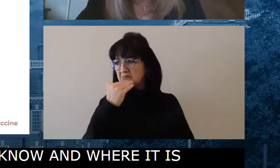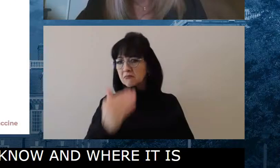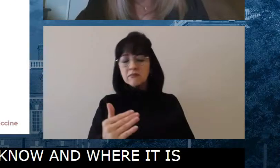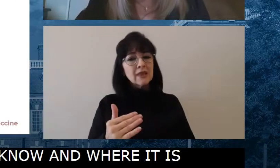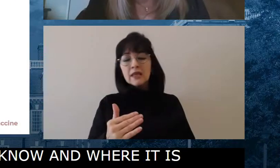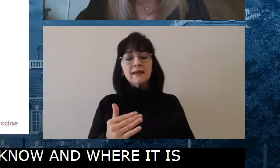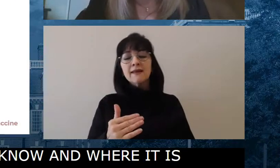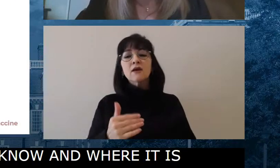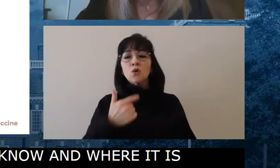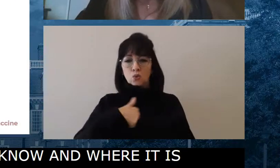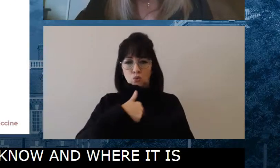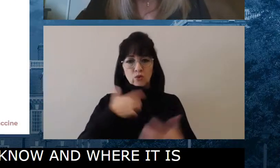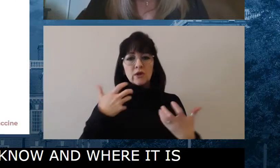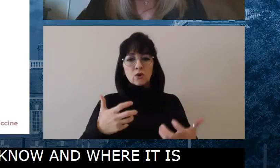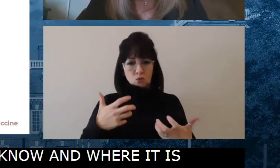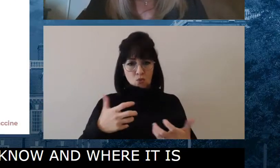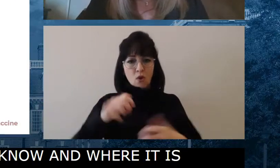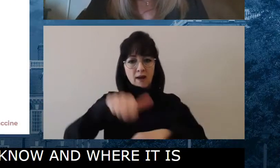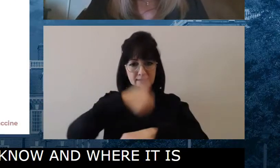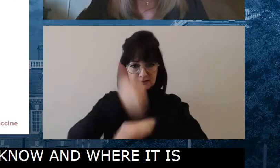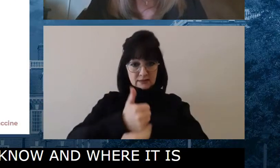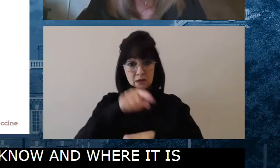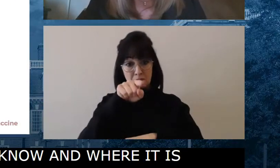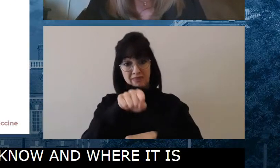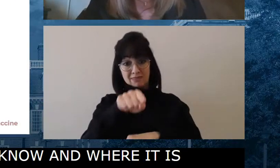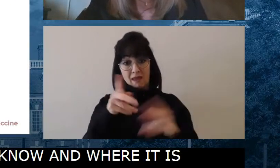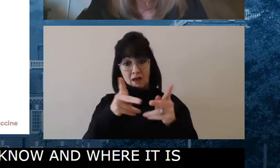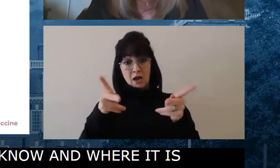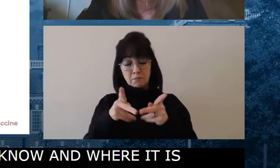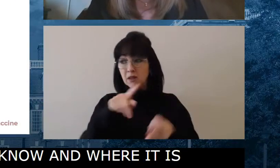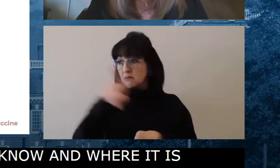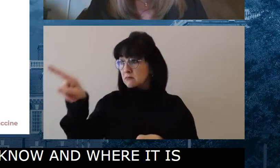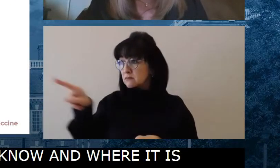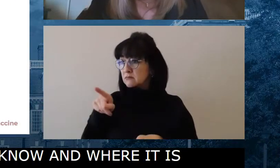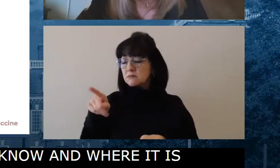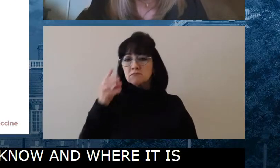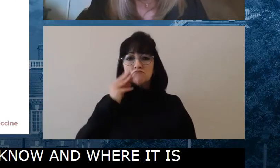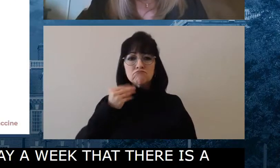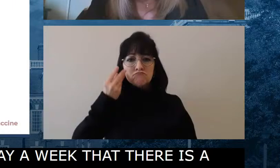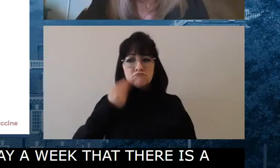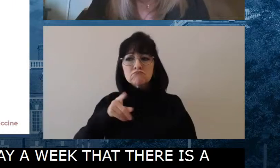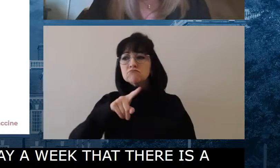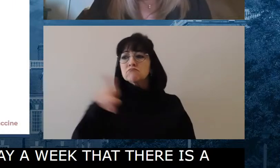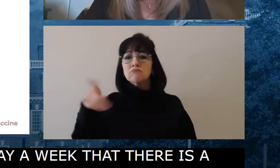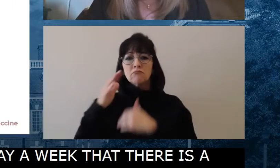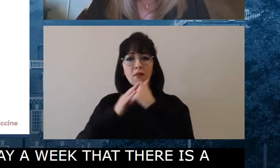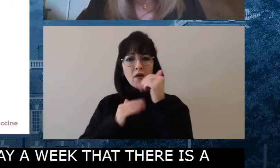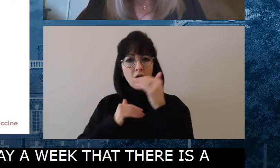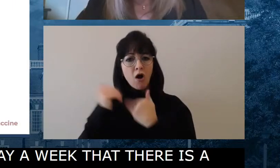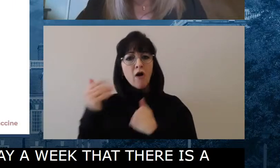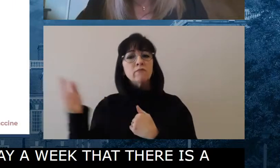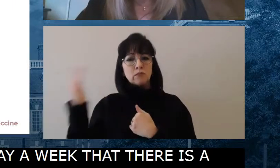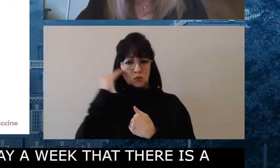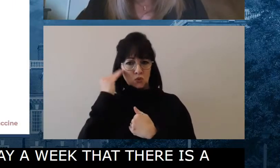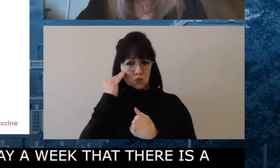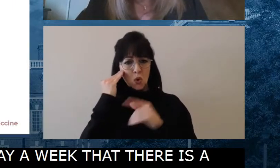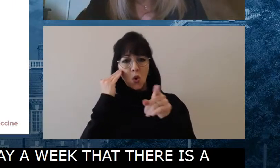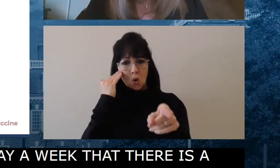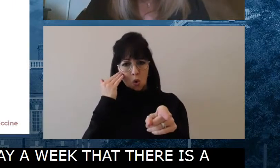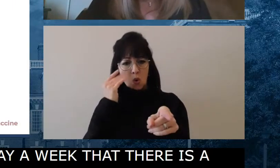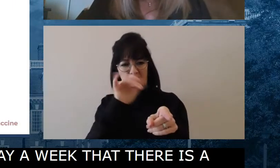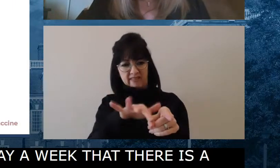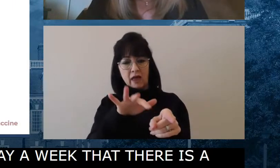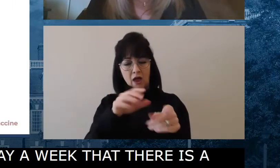their neighbors about. So we're planning to establish fixed vaccination sites, just like we did for fixed testing